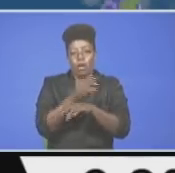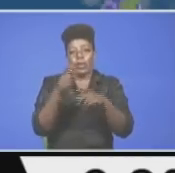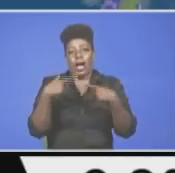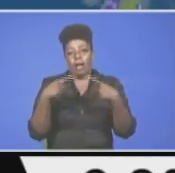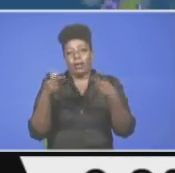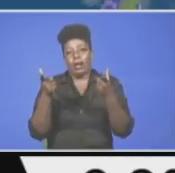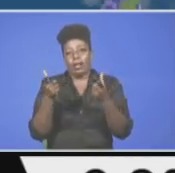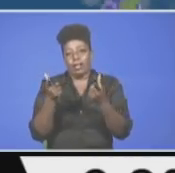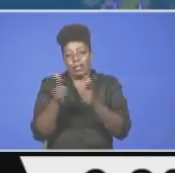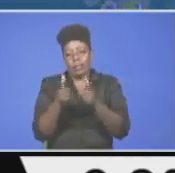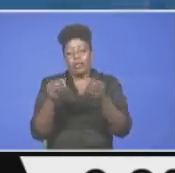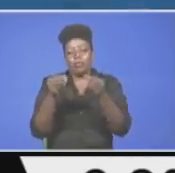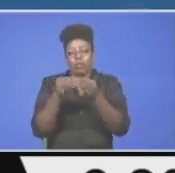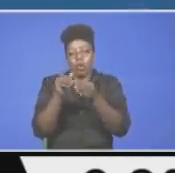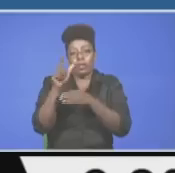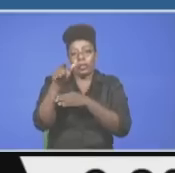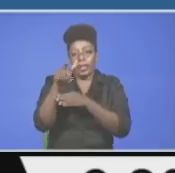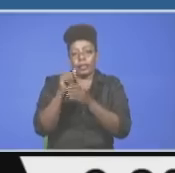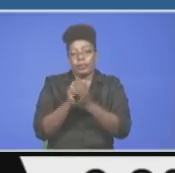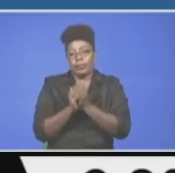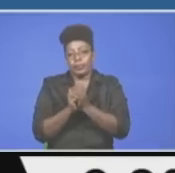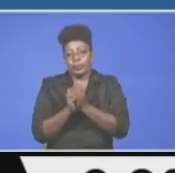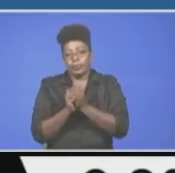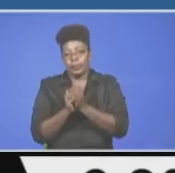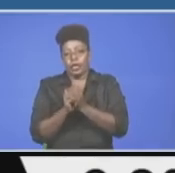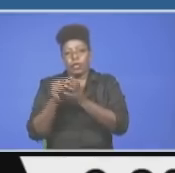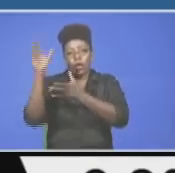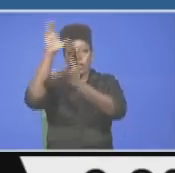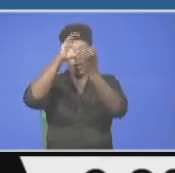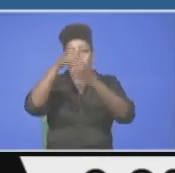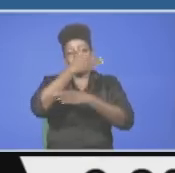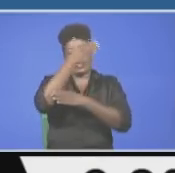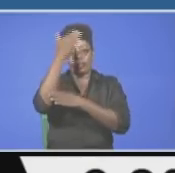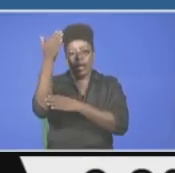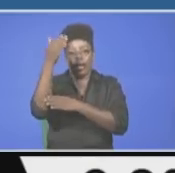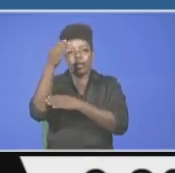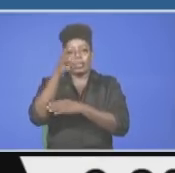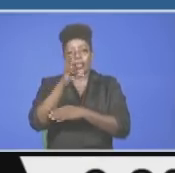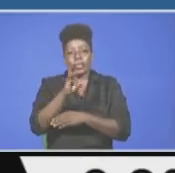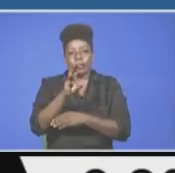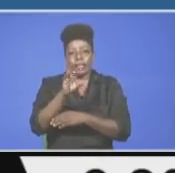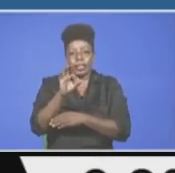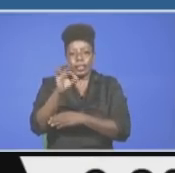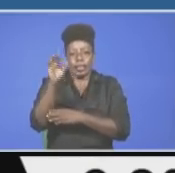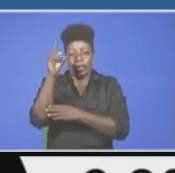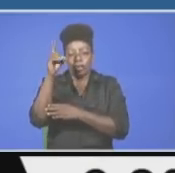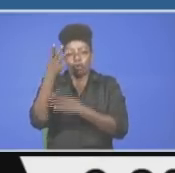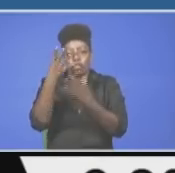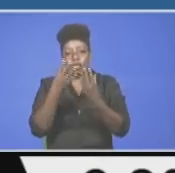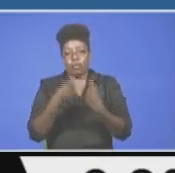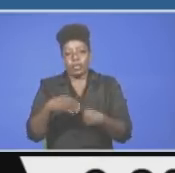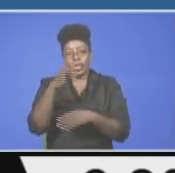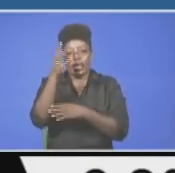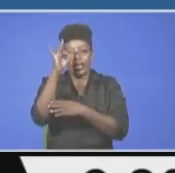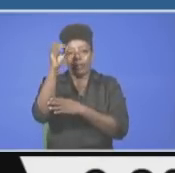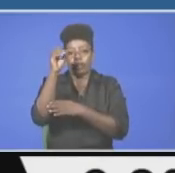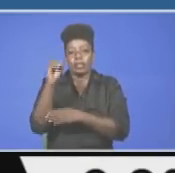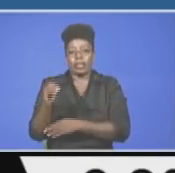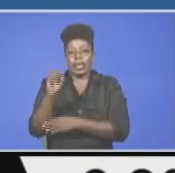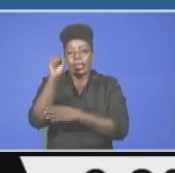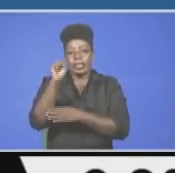in the forecast, so do stay tuned. Outside of our studios, cloudy skies, temperatures 79 degrees, relative humidity at